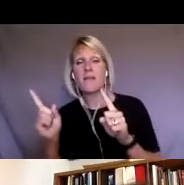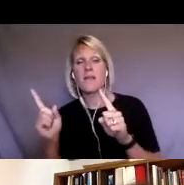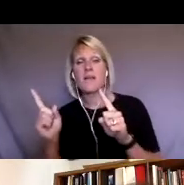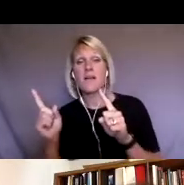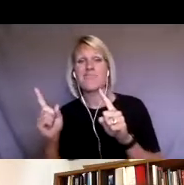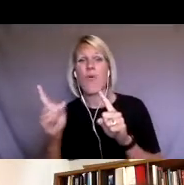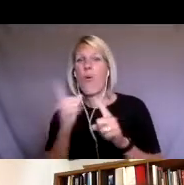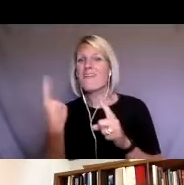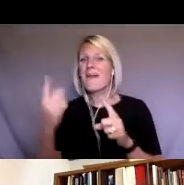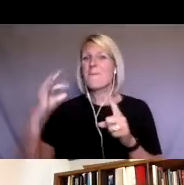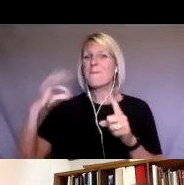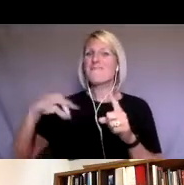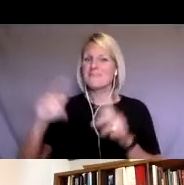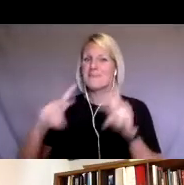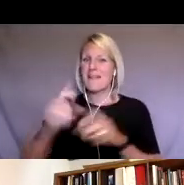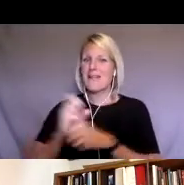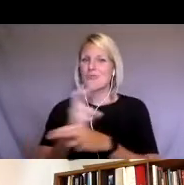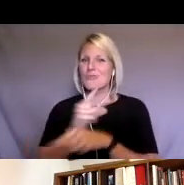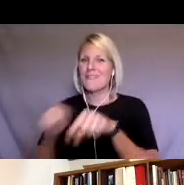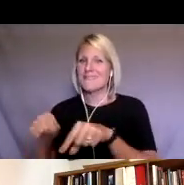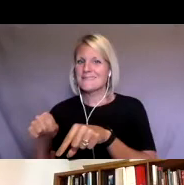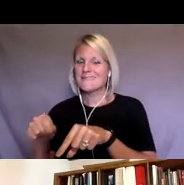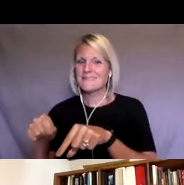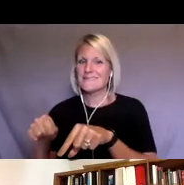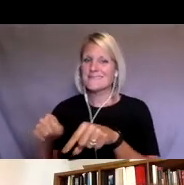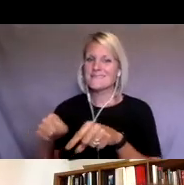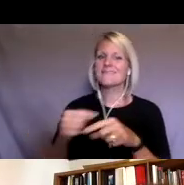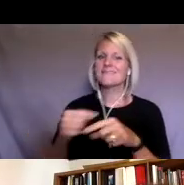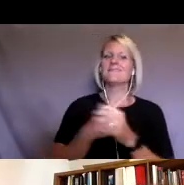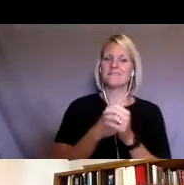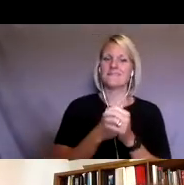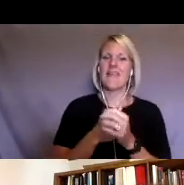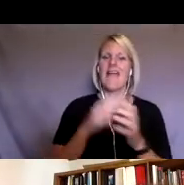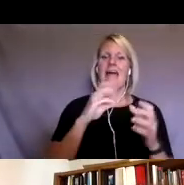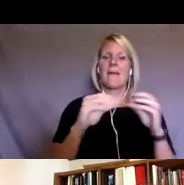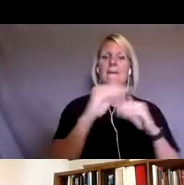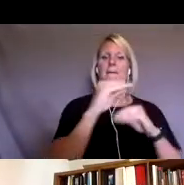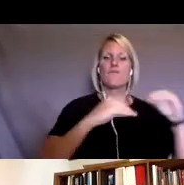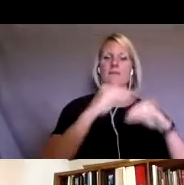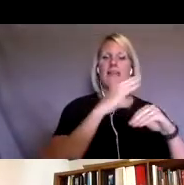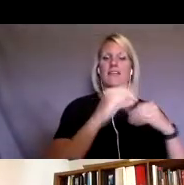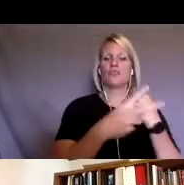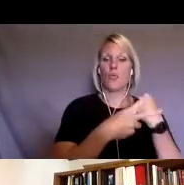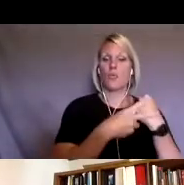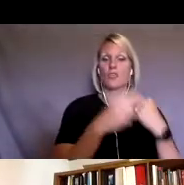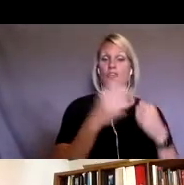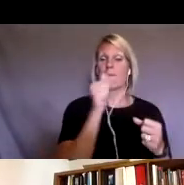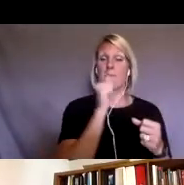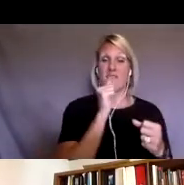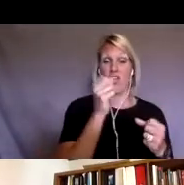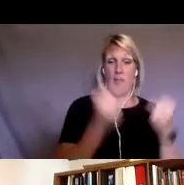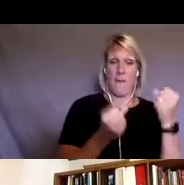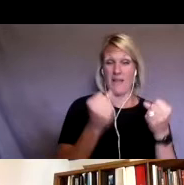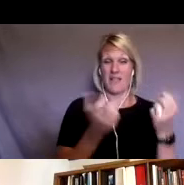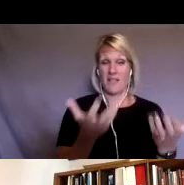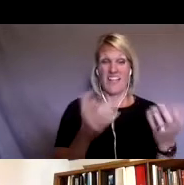course, the movement and storage of automobiles, most of them private automobiles.